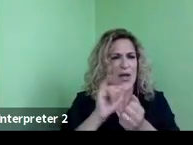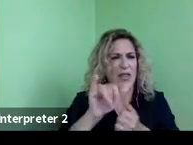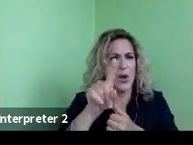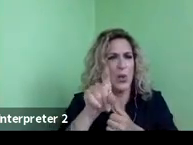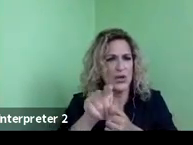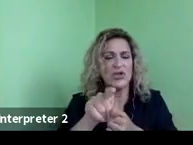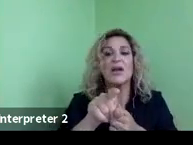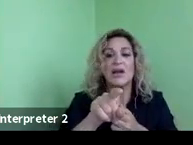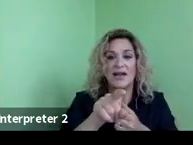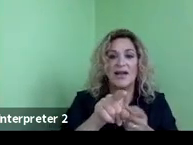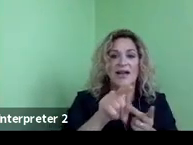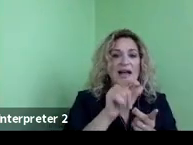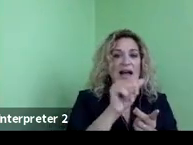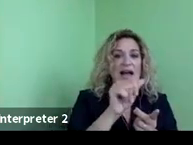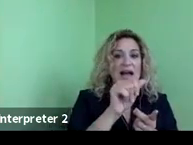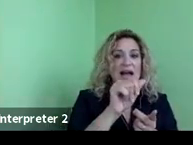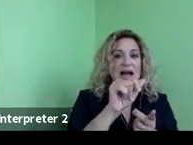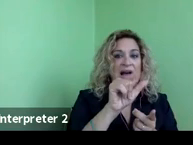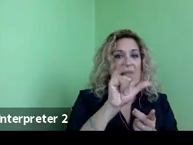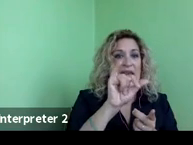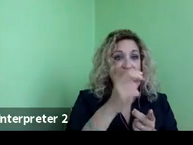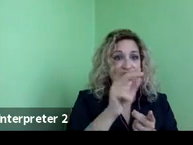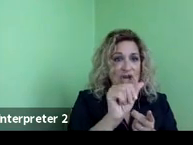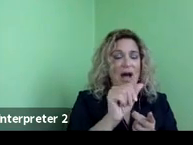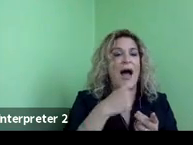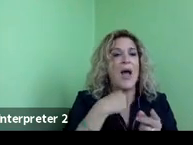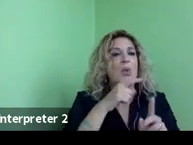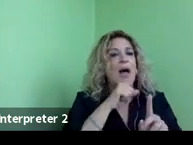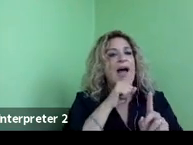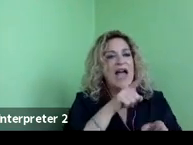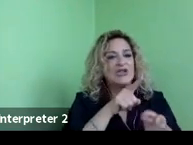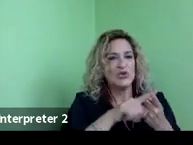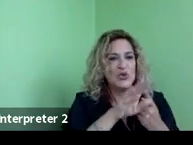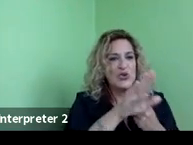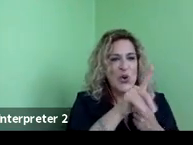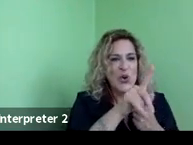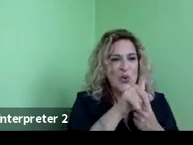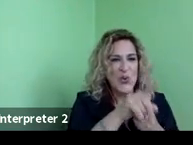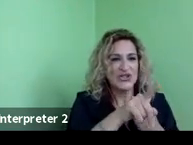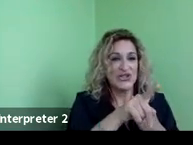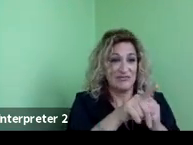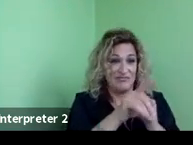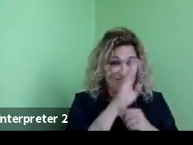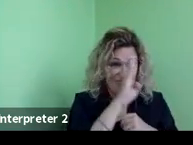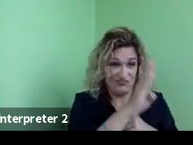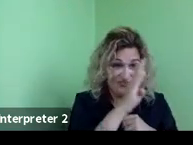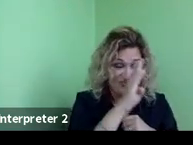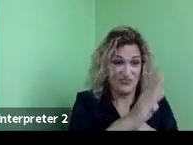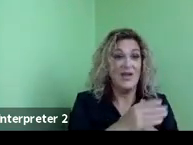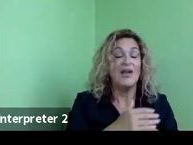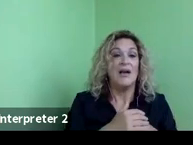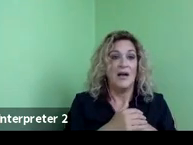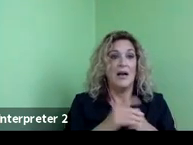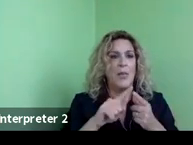follow up with you to answer that question specifically with you as an individual, but we'll definitely add this to